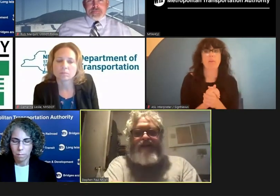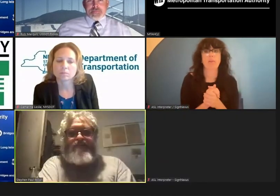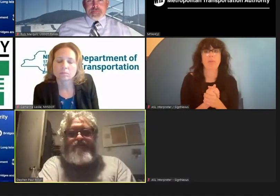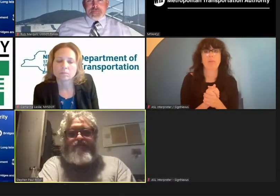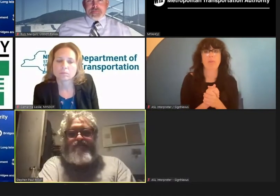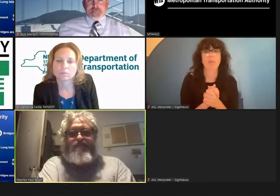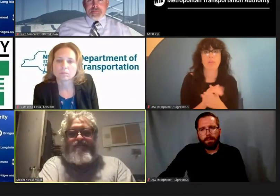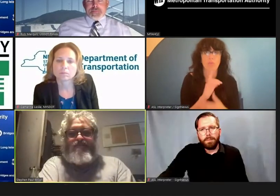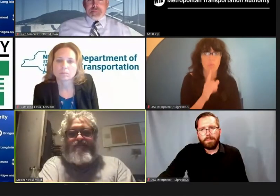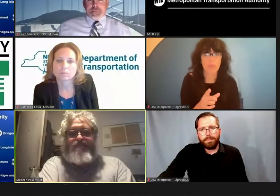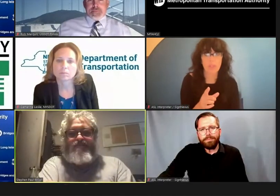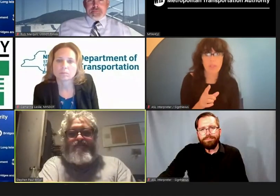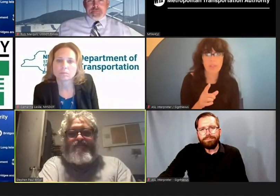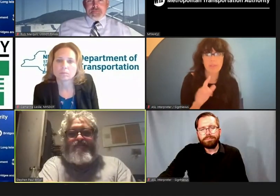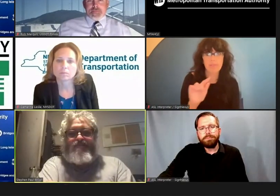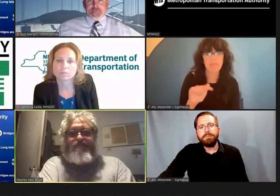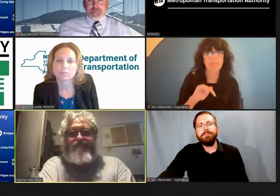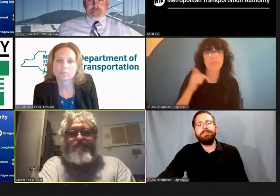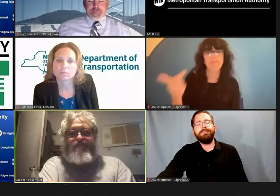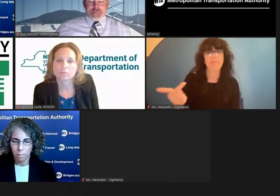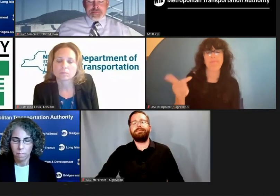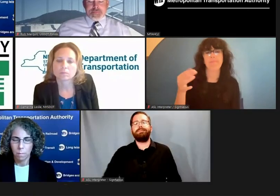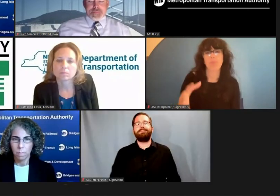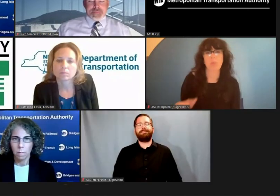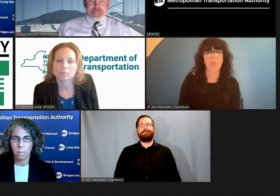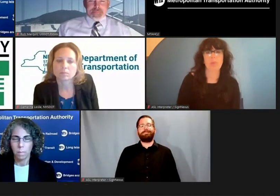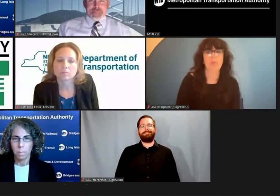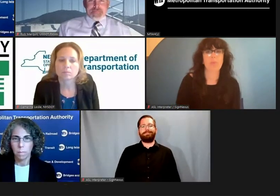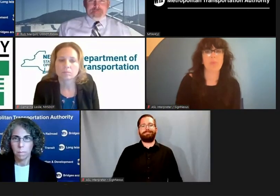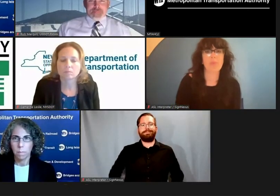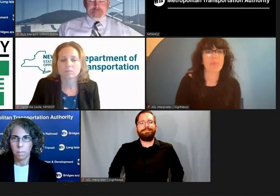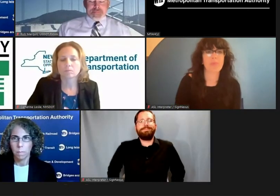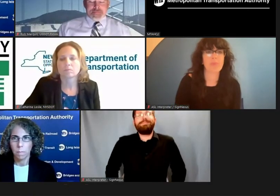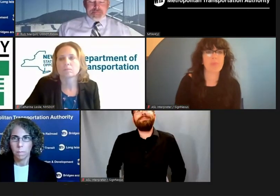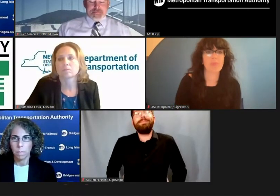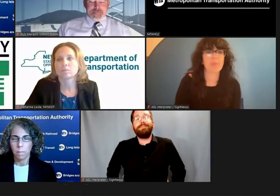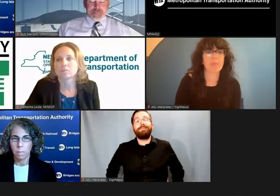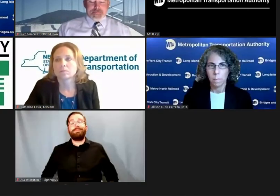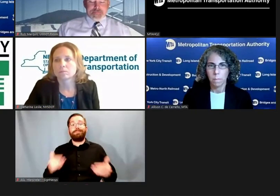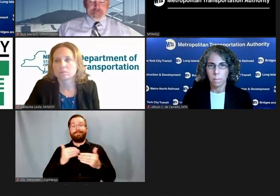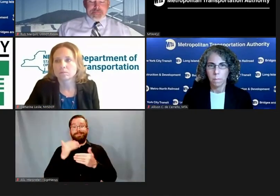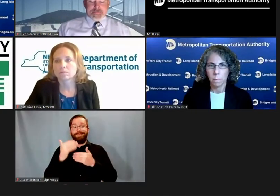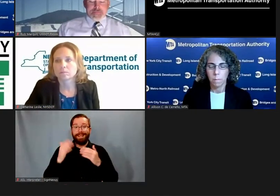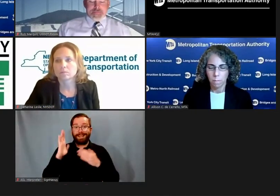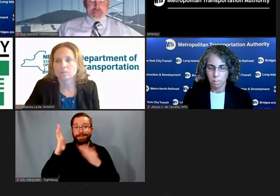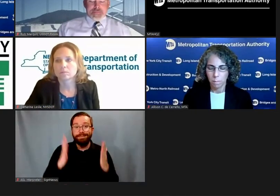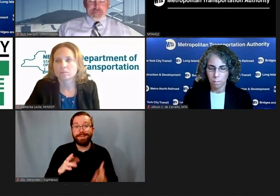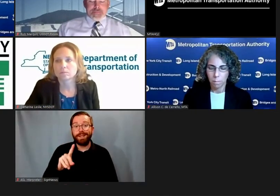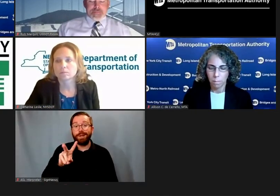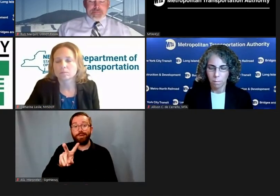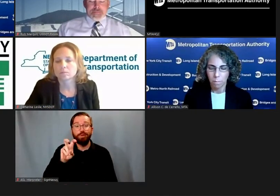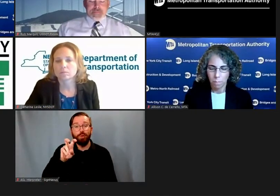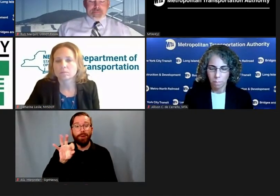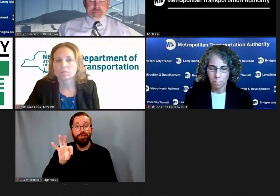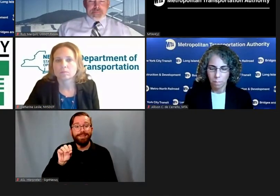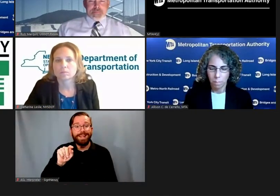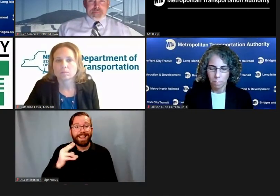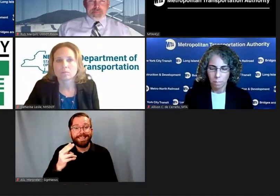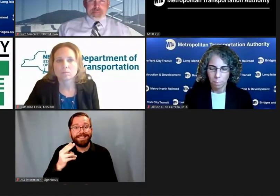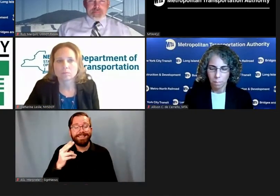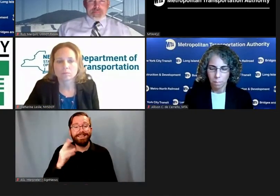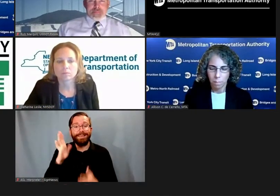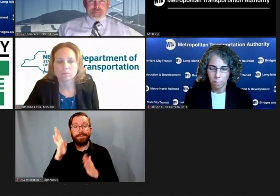really our next speaker and 290th speaker on the list is